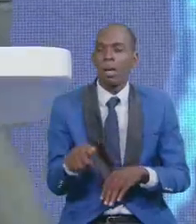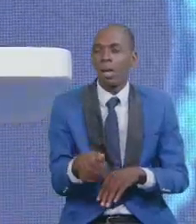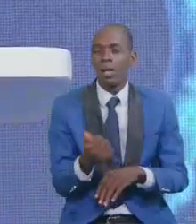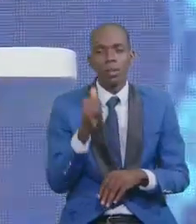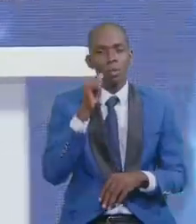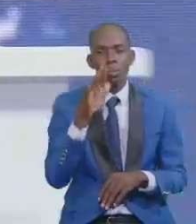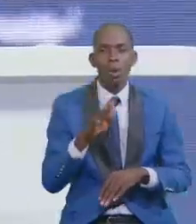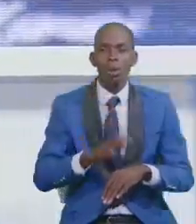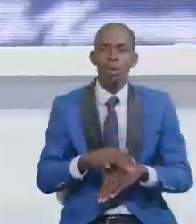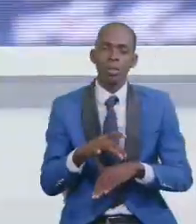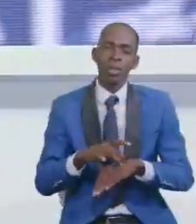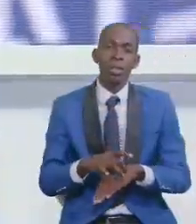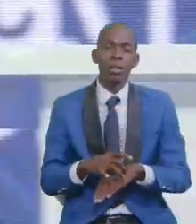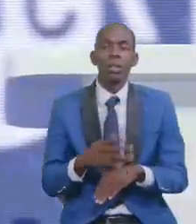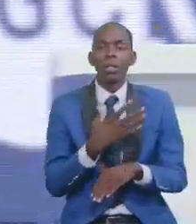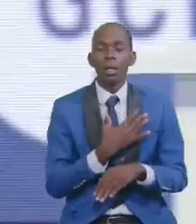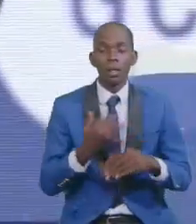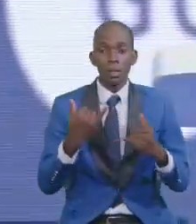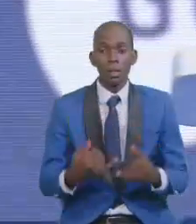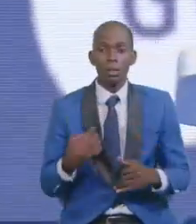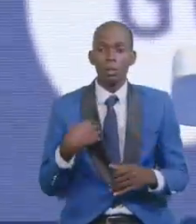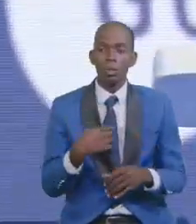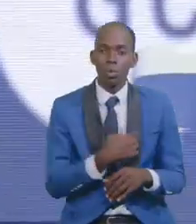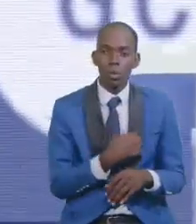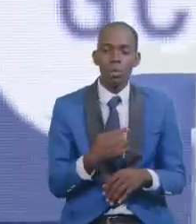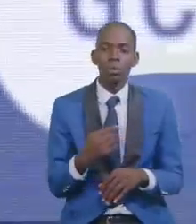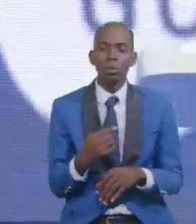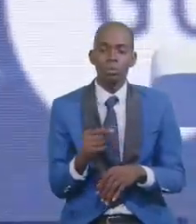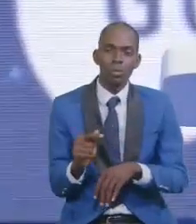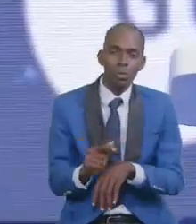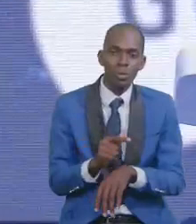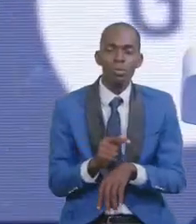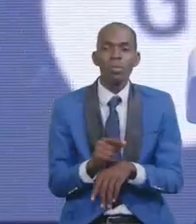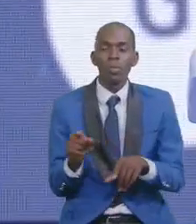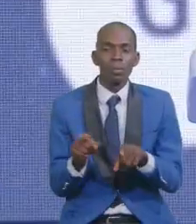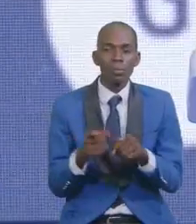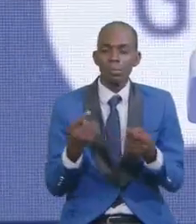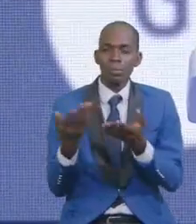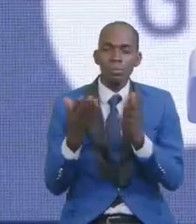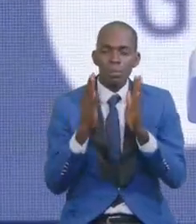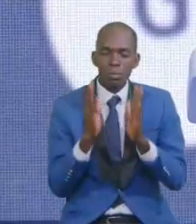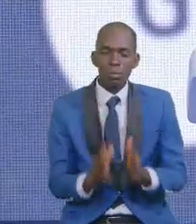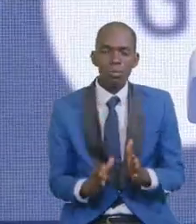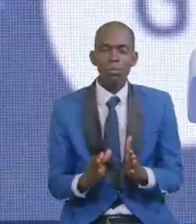earth, and now you toil as a servant, is cultivator,